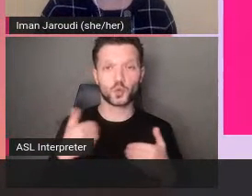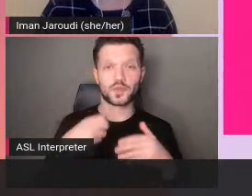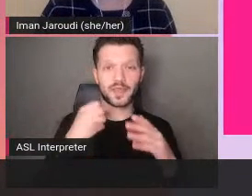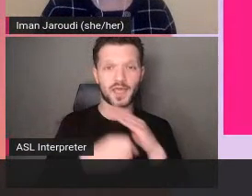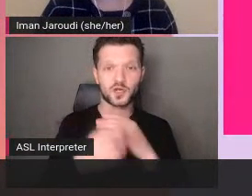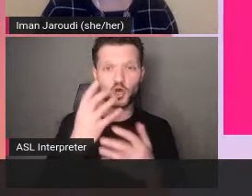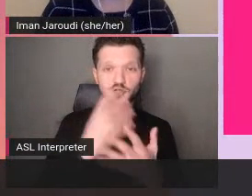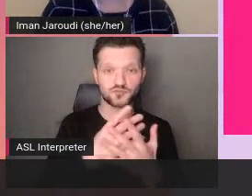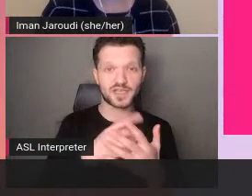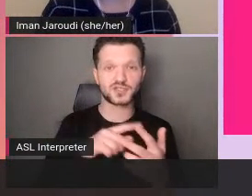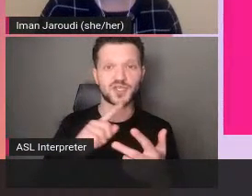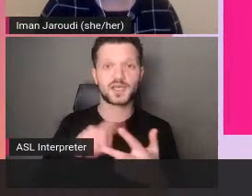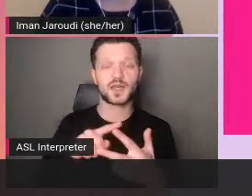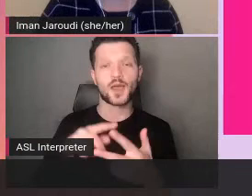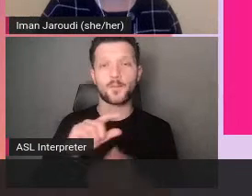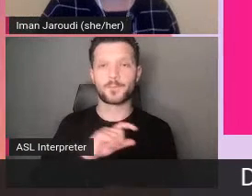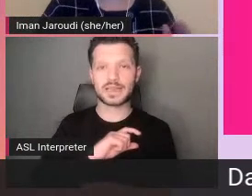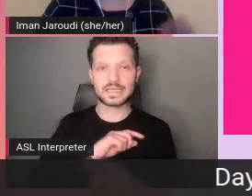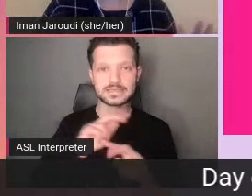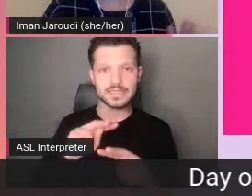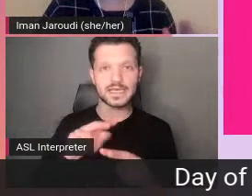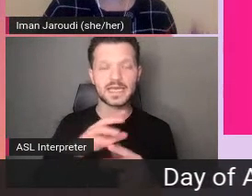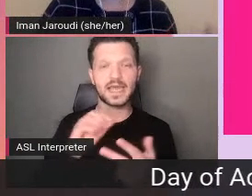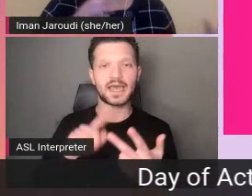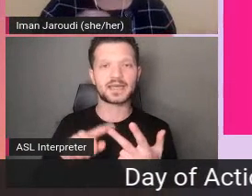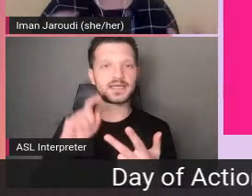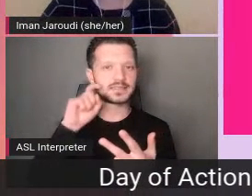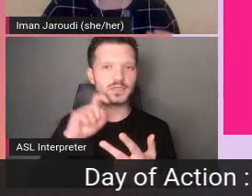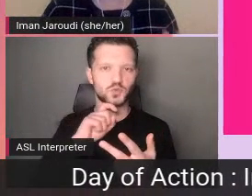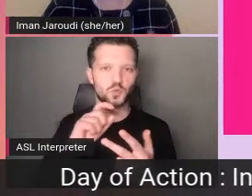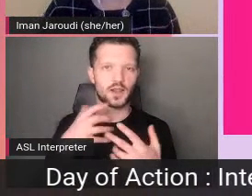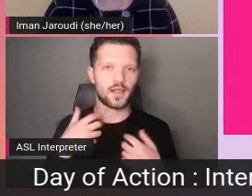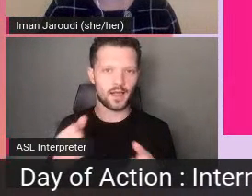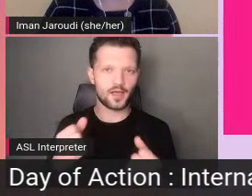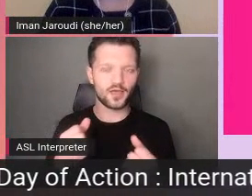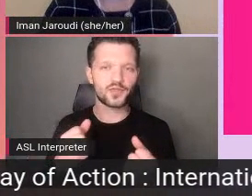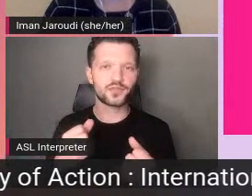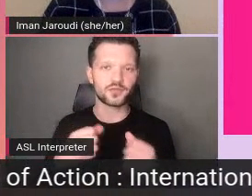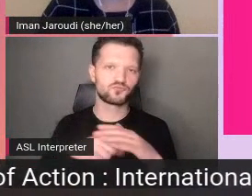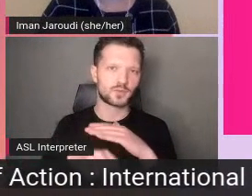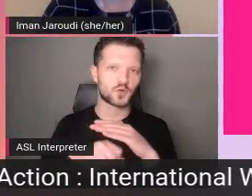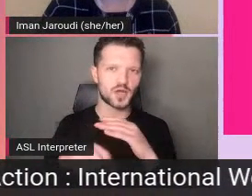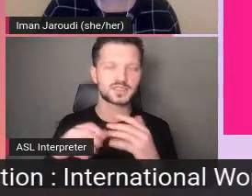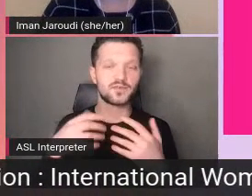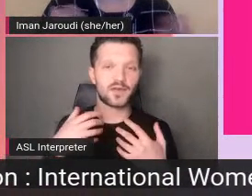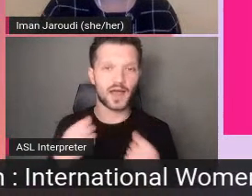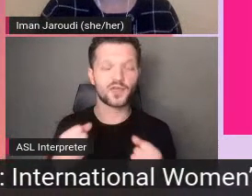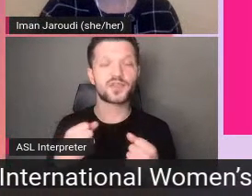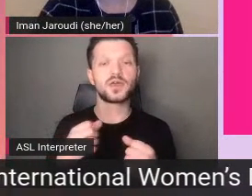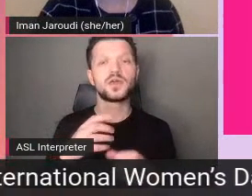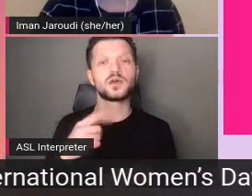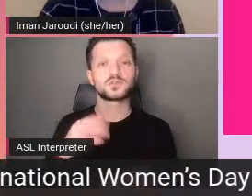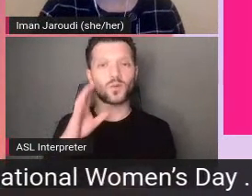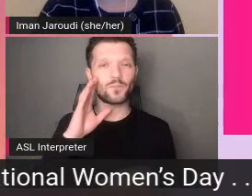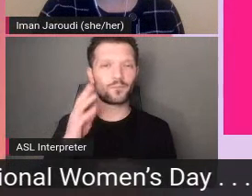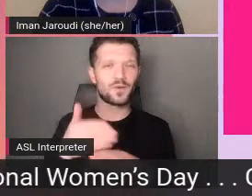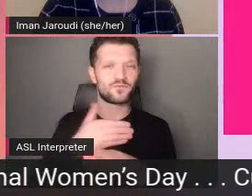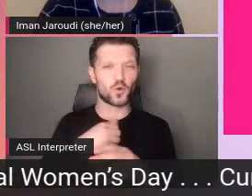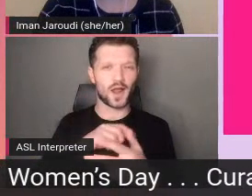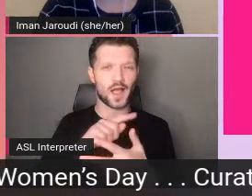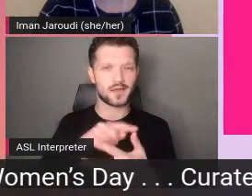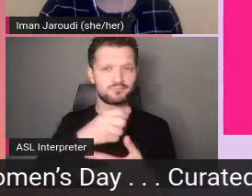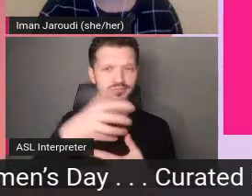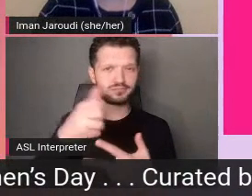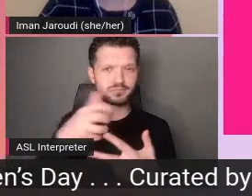policing, and sexual and reproductive health. So before I dive into each of those 3 categories and my findings in greater depth, I